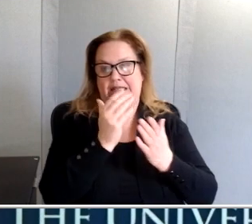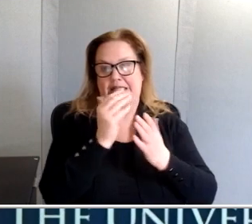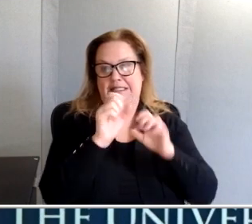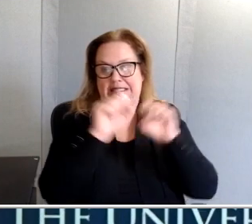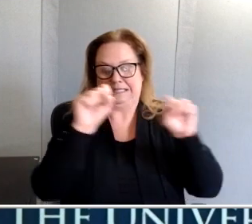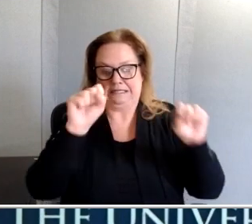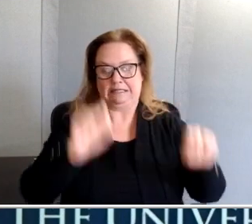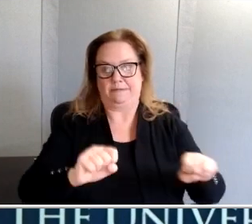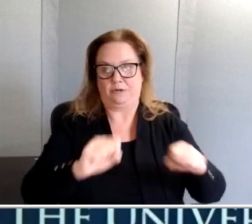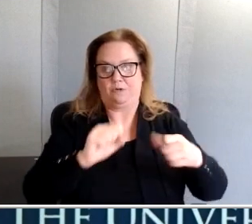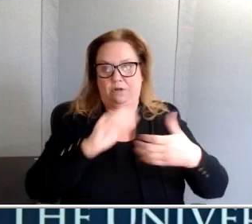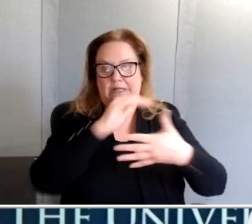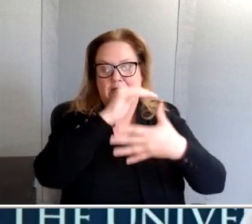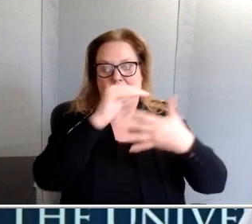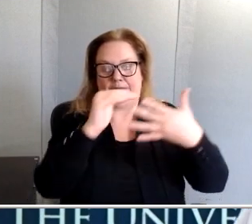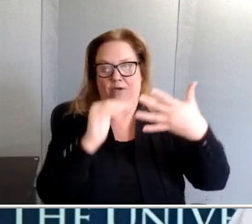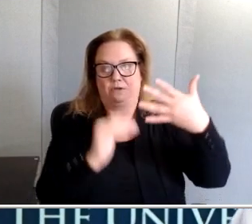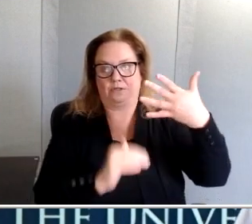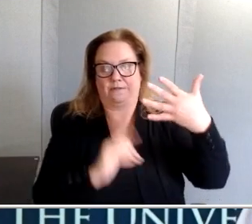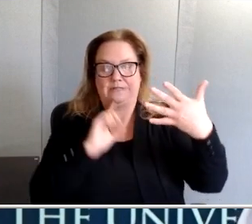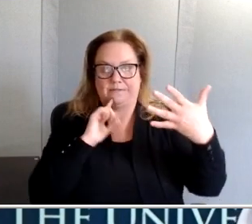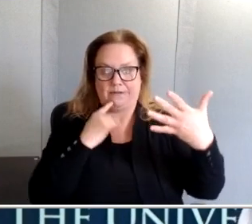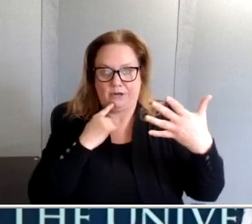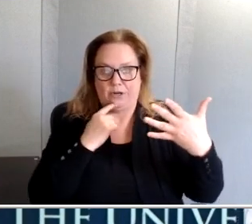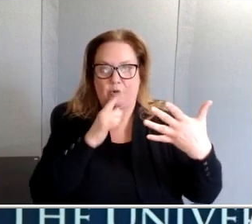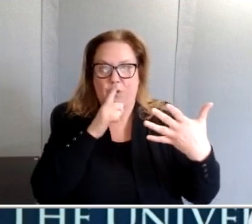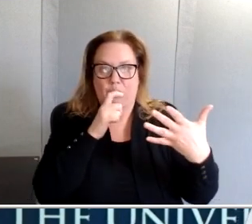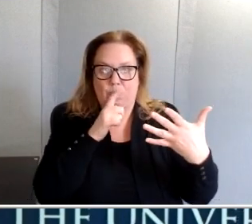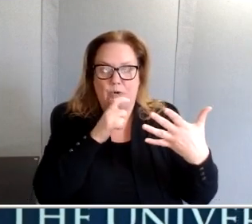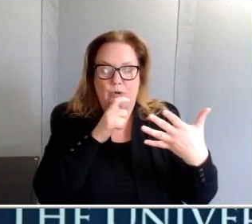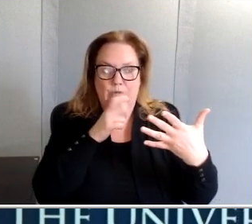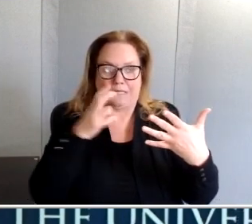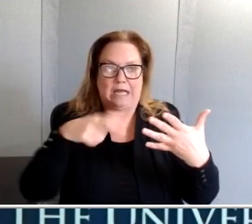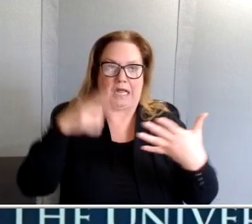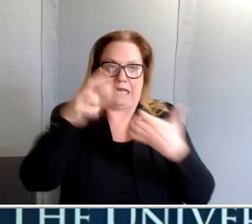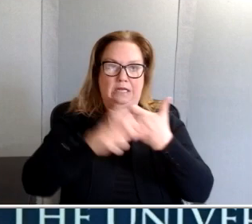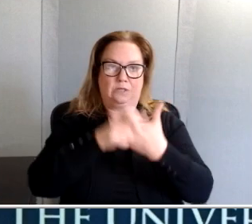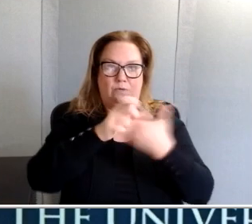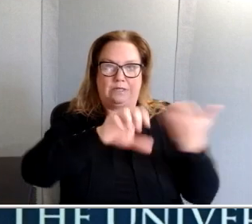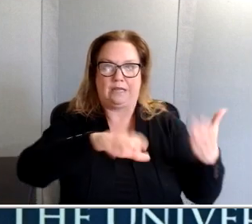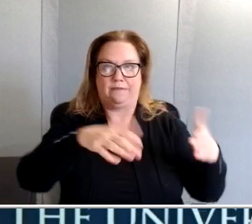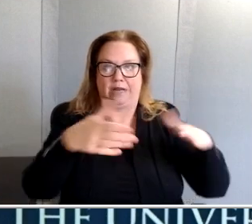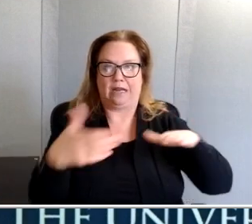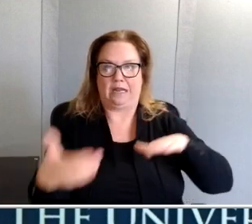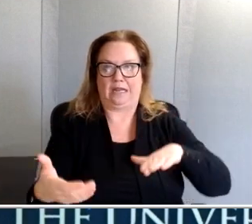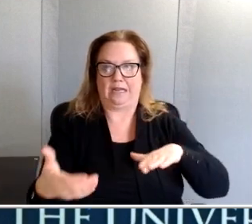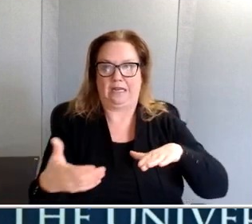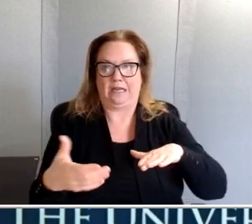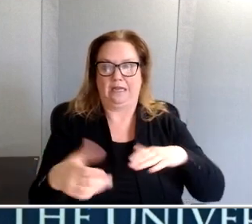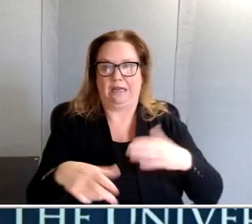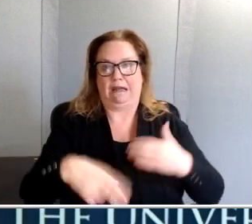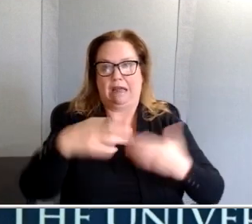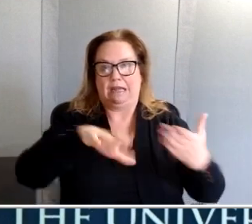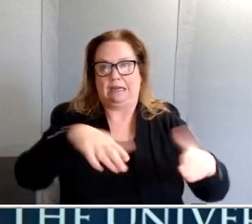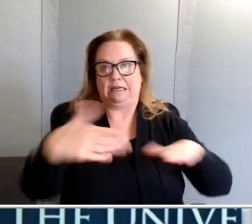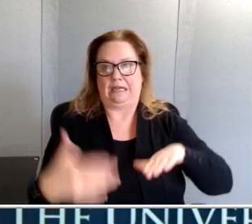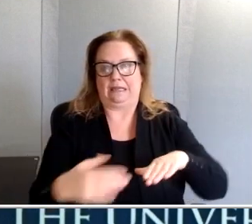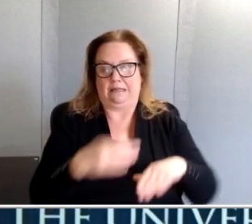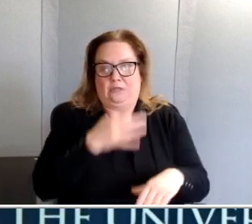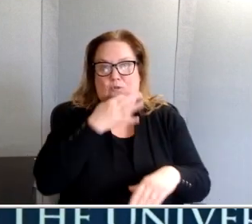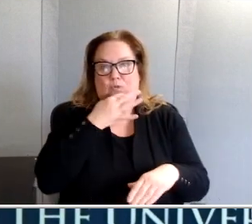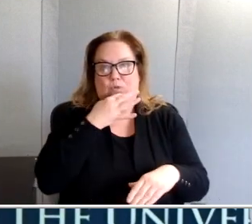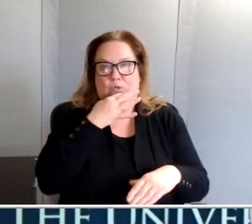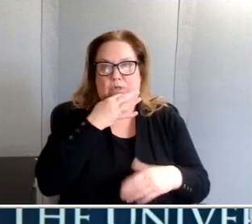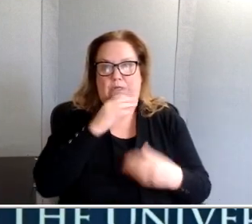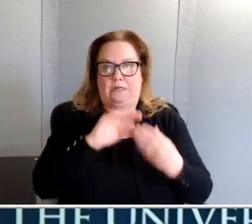organize patients in levels of acuity. Who is at the highest risk of dying or having a high mortality in the immediate future. Status 1